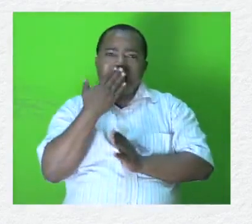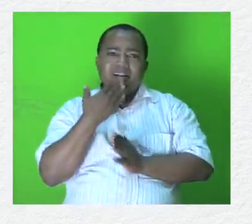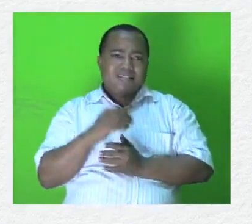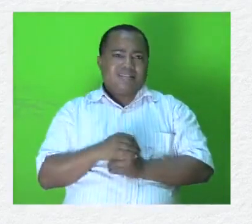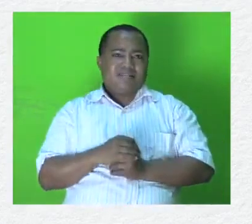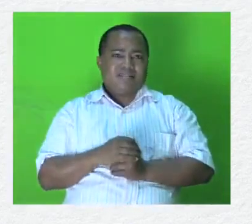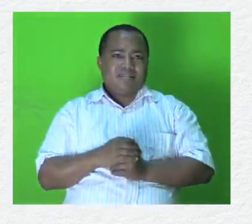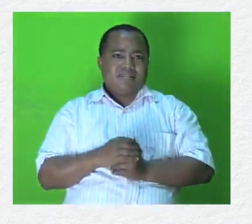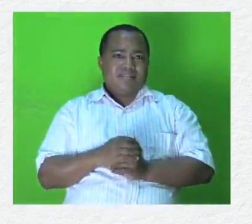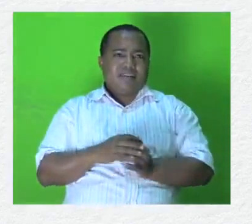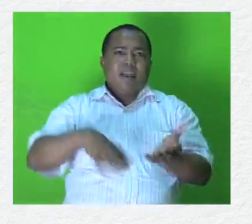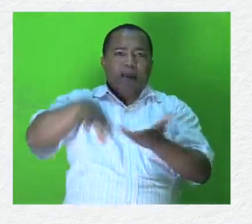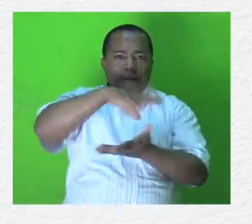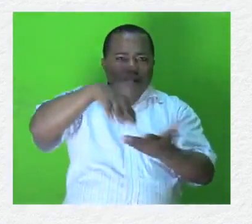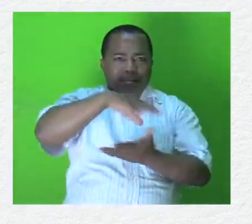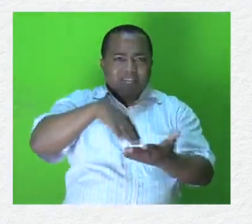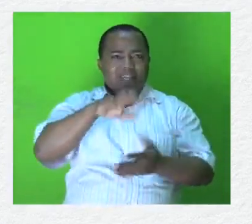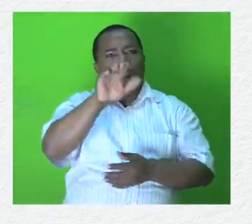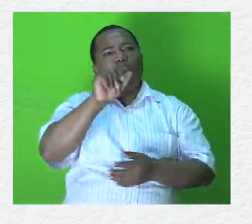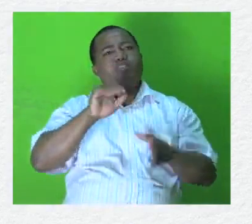So, what is a mixture?